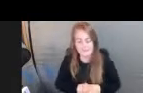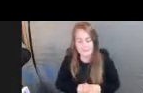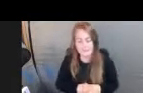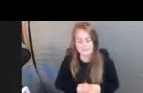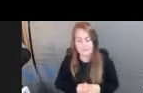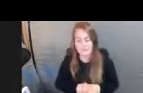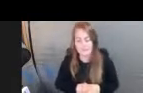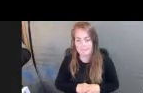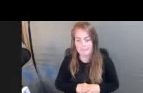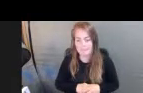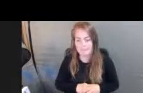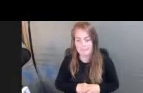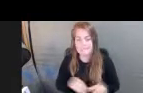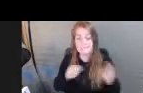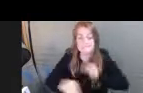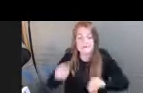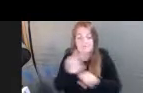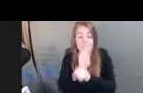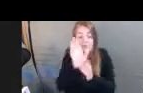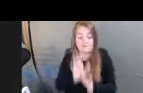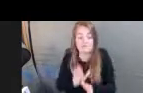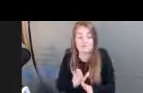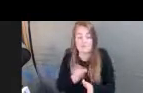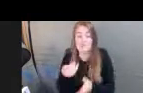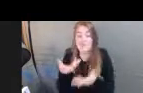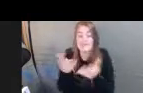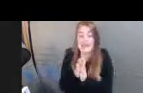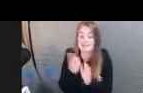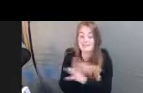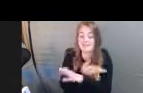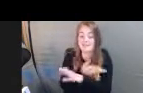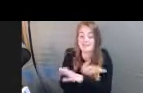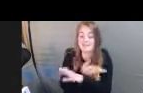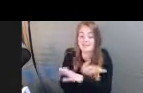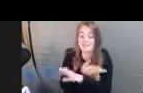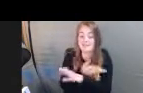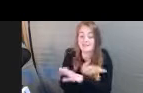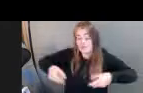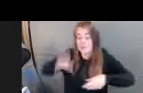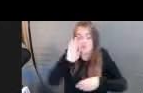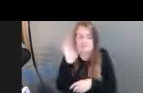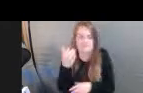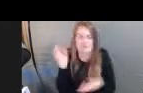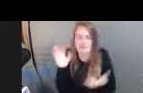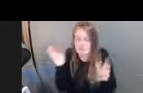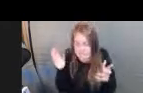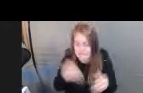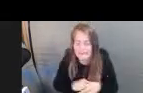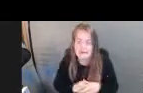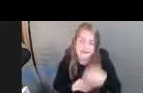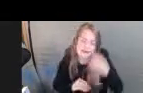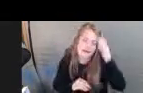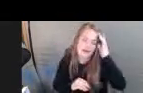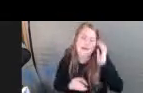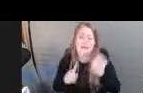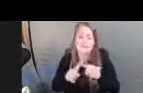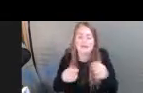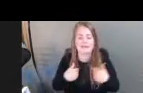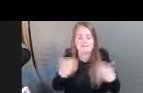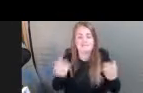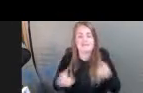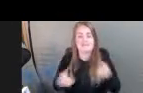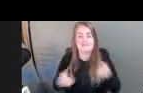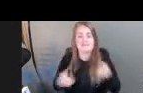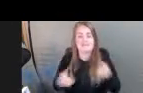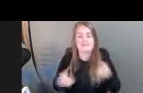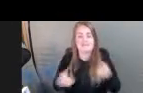For mobility users, always ask before you touch someone's wheelchair. This is going to sound really crazy, but I've had a number of people,